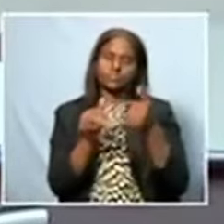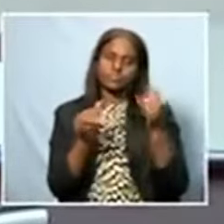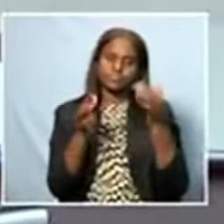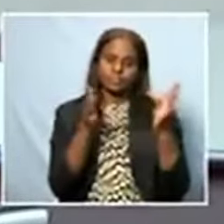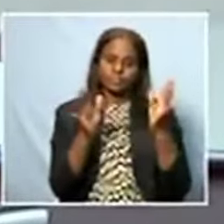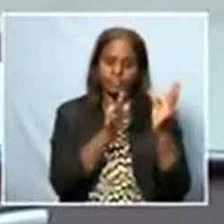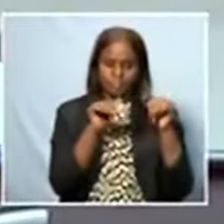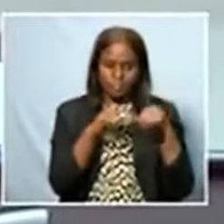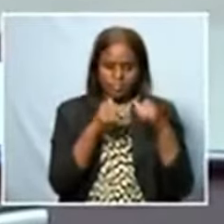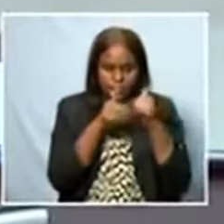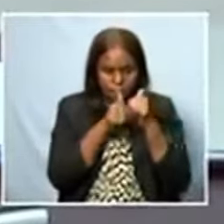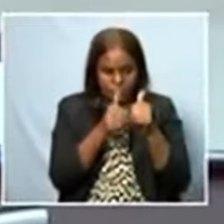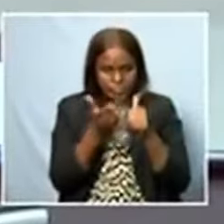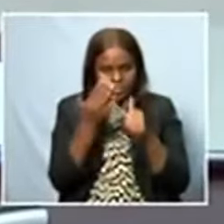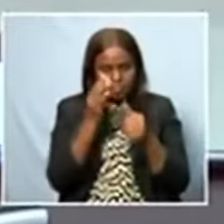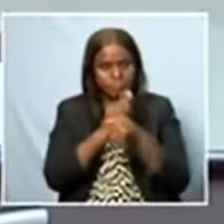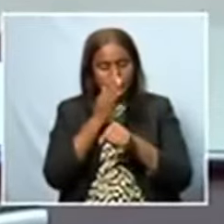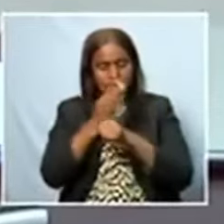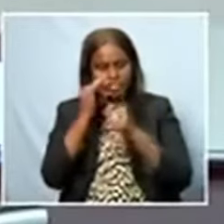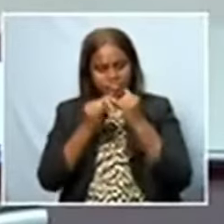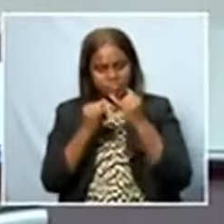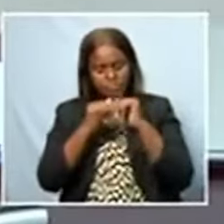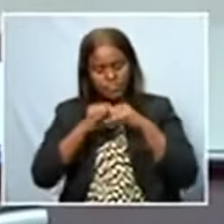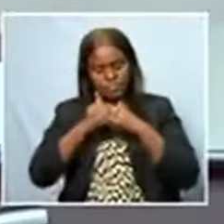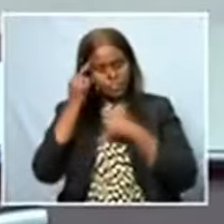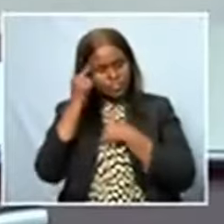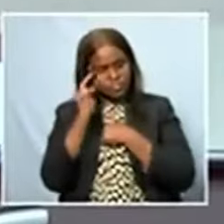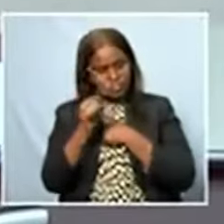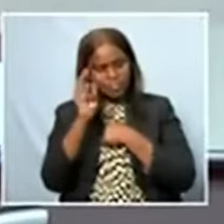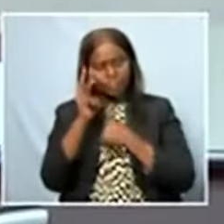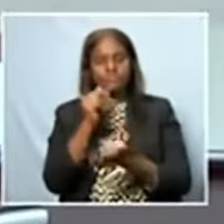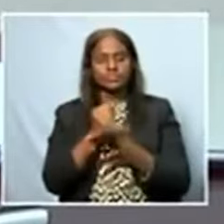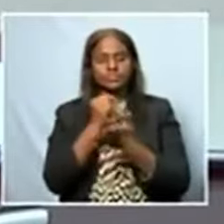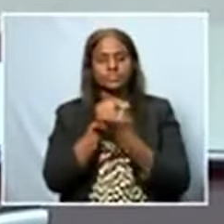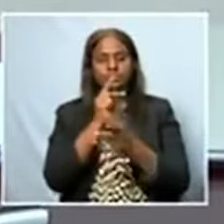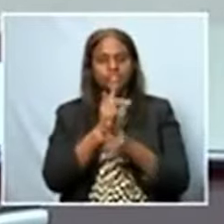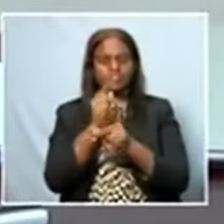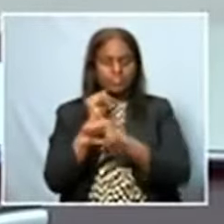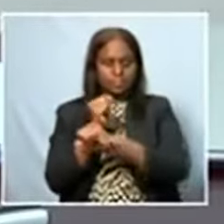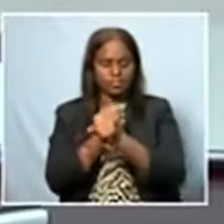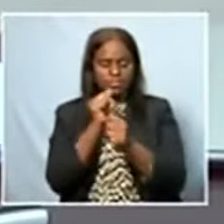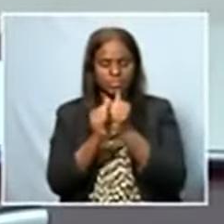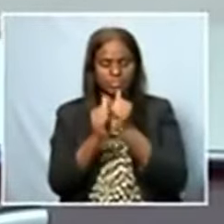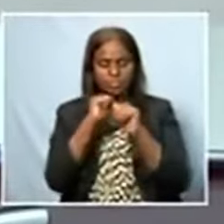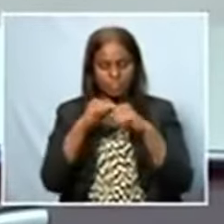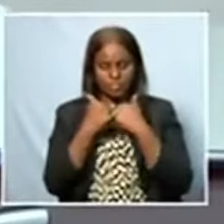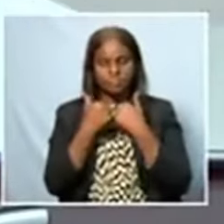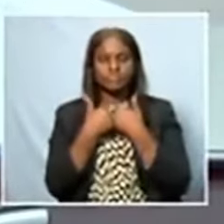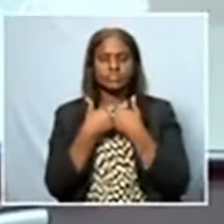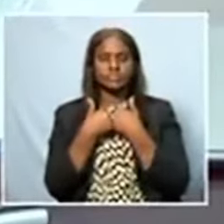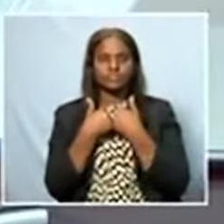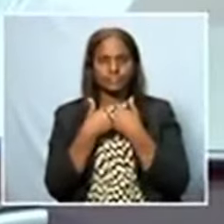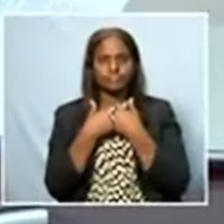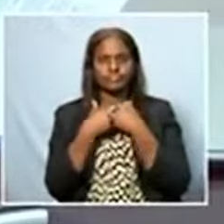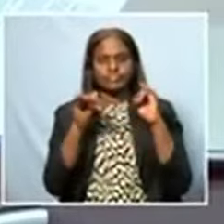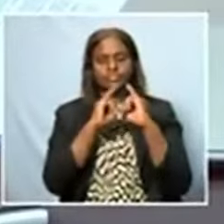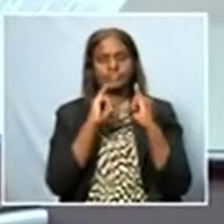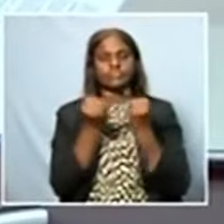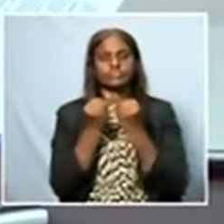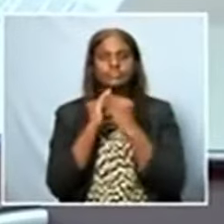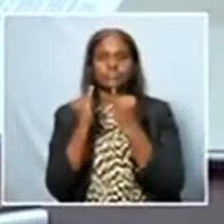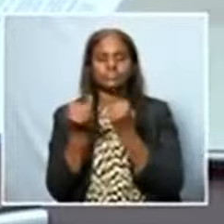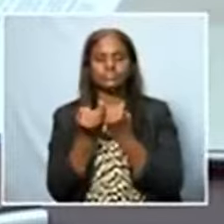then we start following them up afterwards. So we thought that this will help safeguard that dilemma in which we find ourselves as an institution.